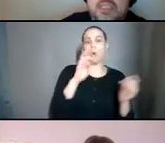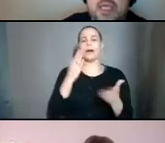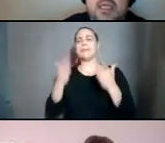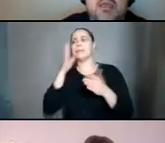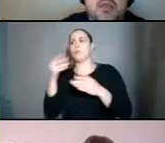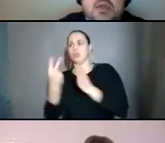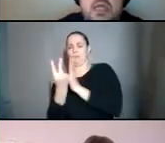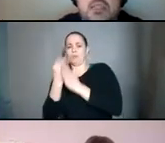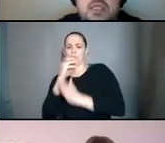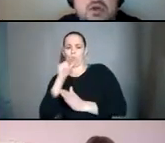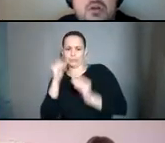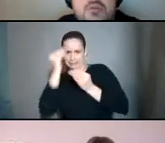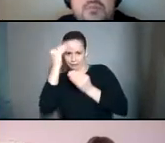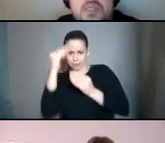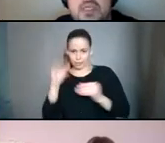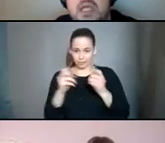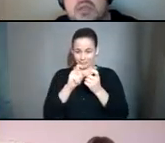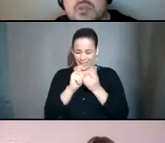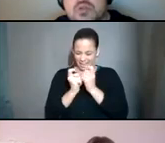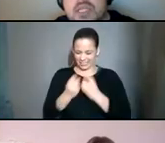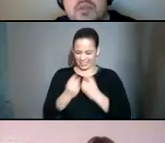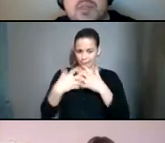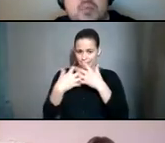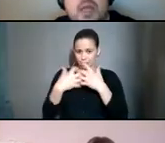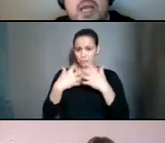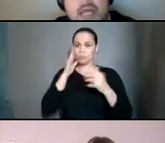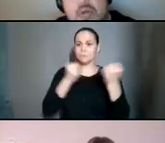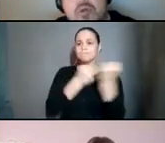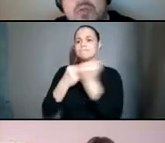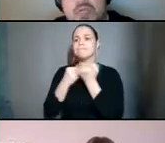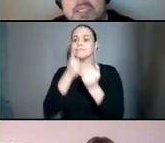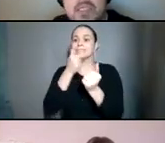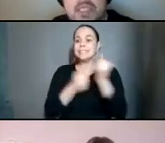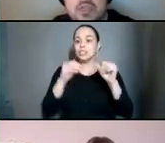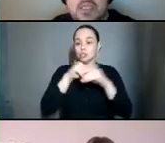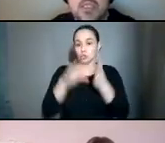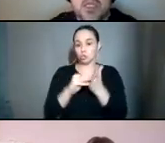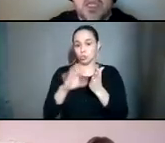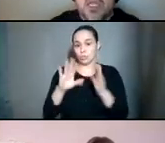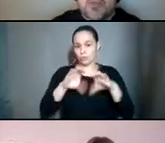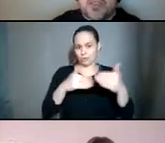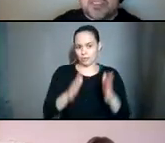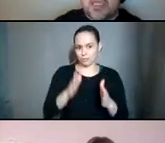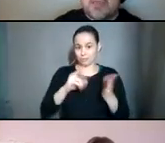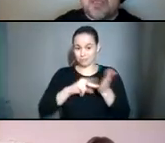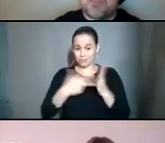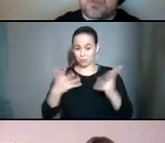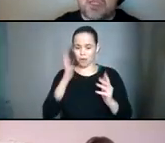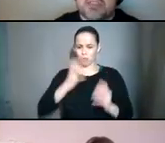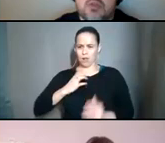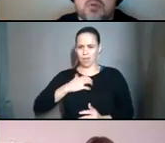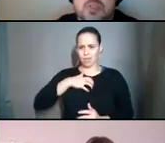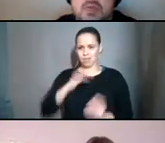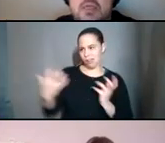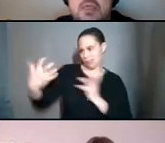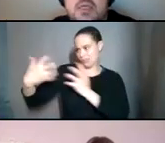engine simultaneously supports every student in your classroom, providing them with the most personalized learning experience possible. You can trust